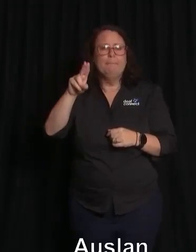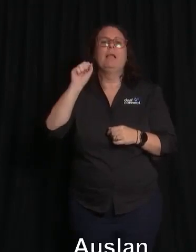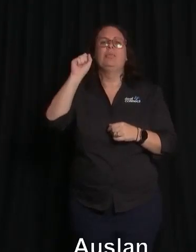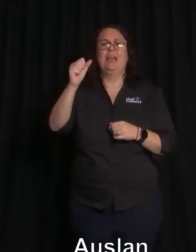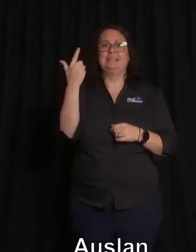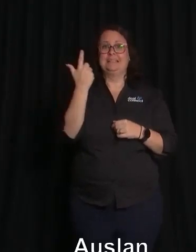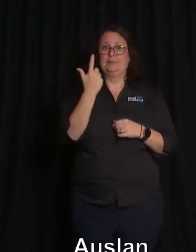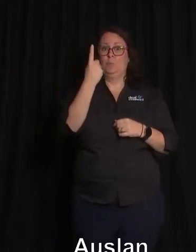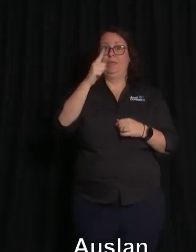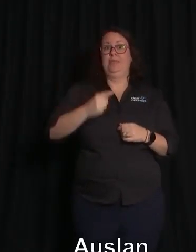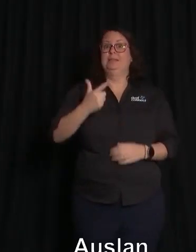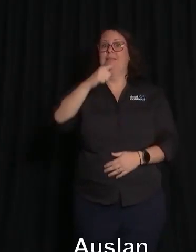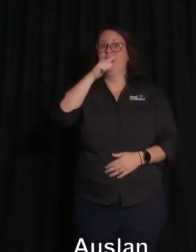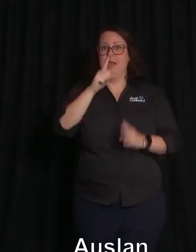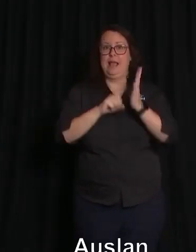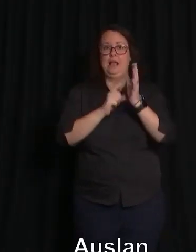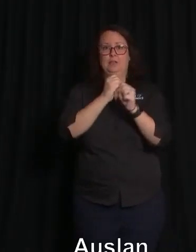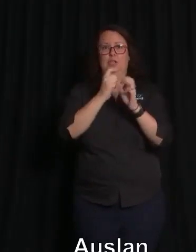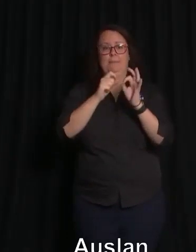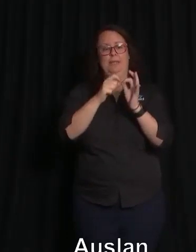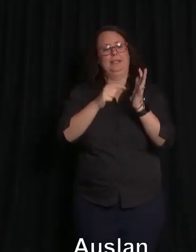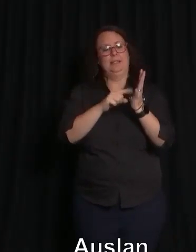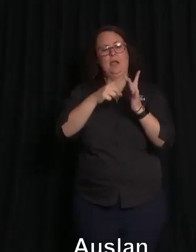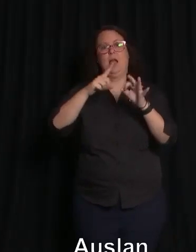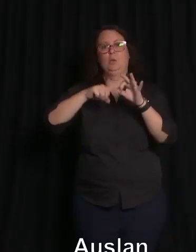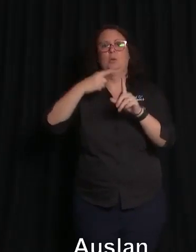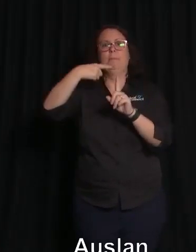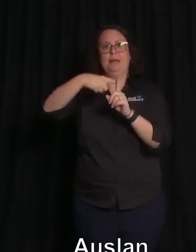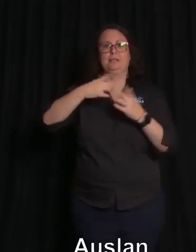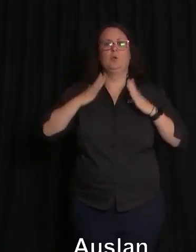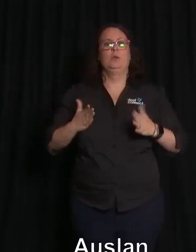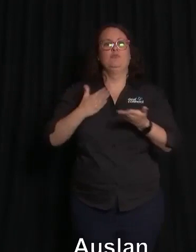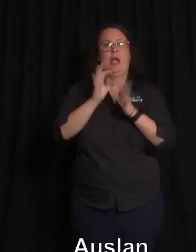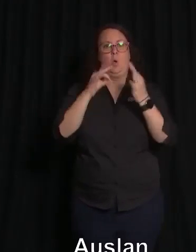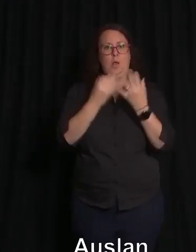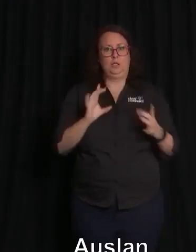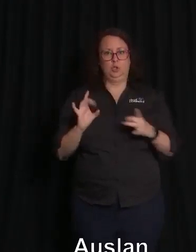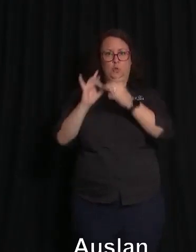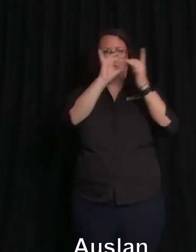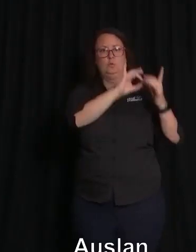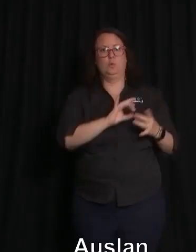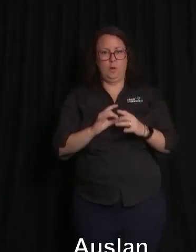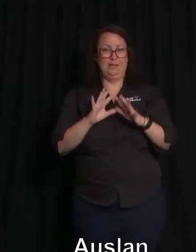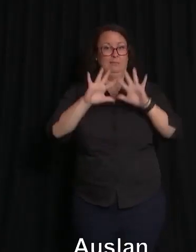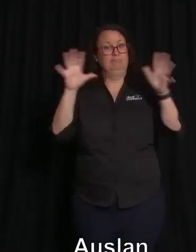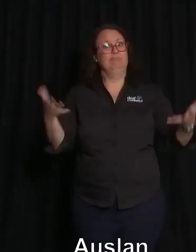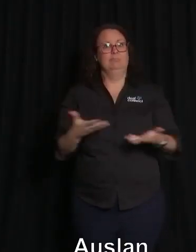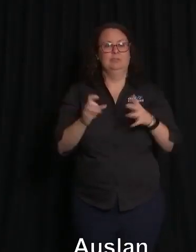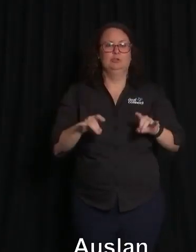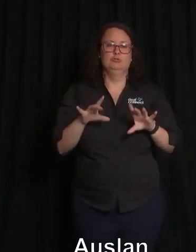than 1,700 LGBTIQ+ human rights organisations around the world from 160 countries and